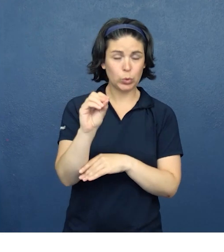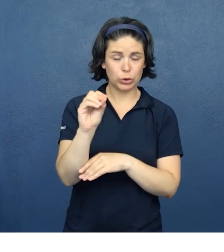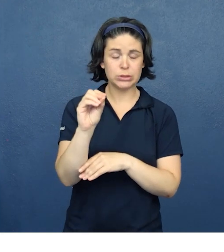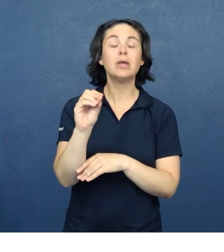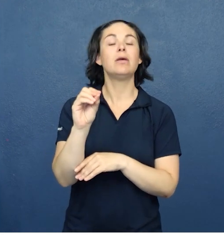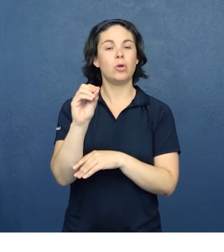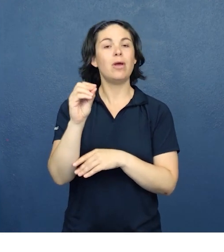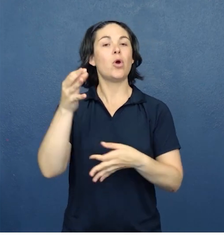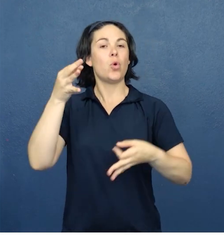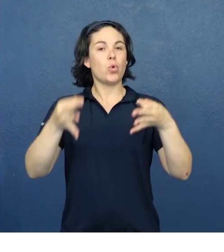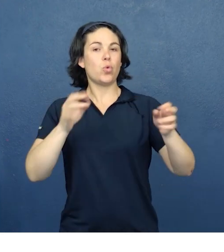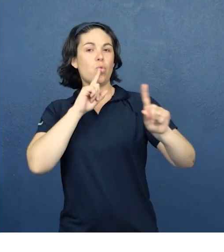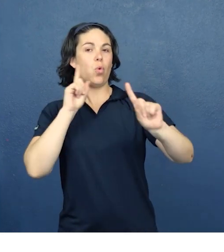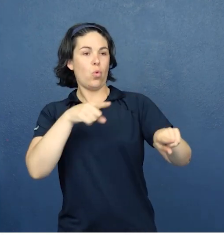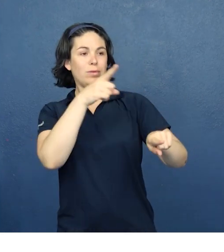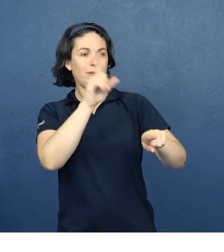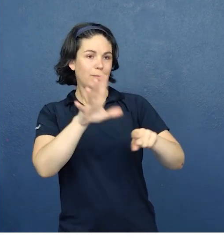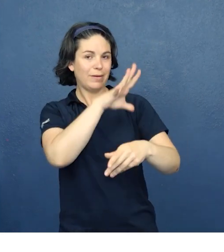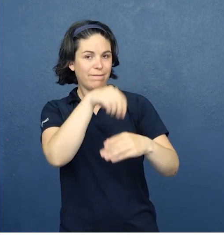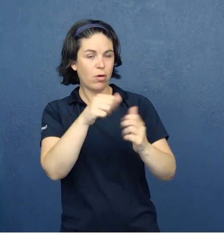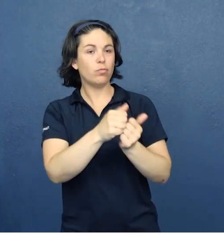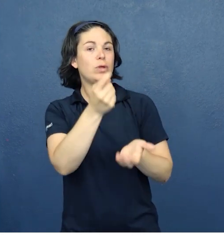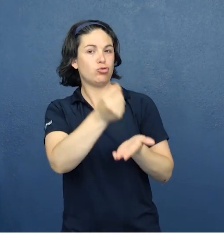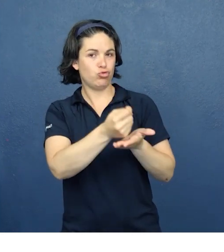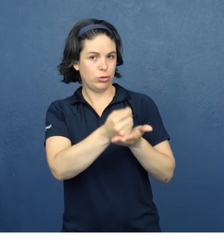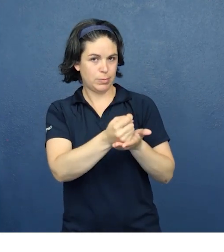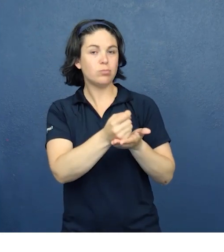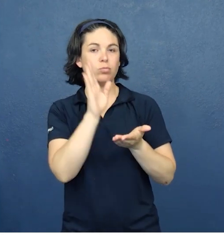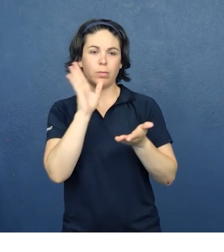are court-ordered to engage in supportive treatment.